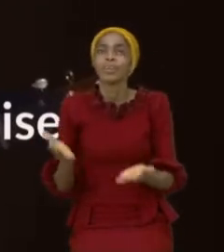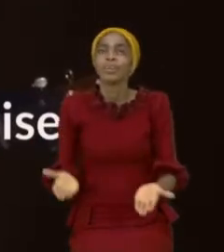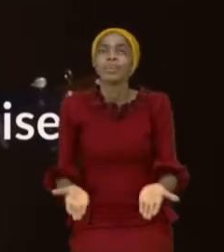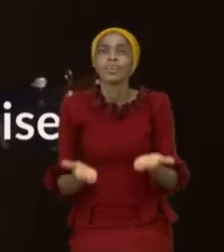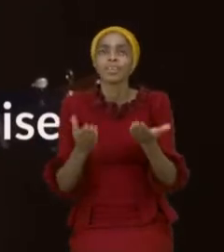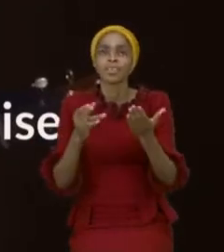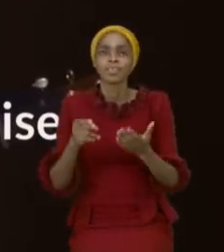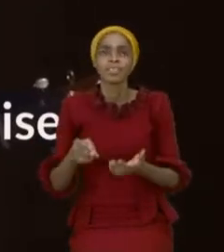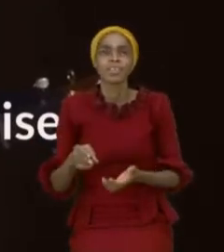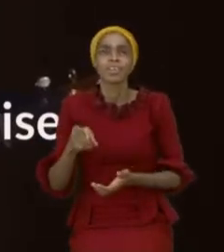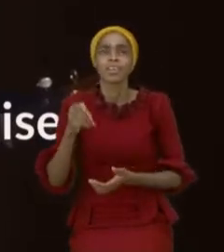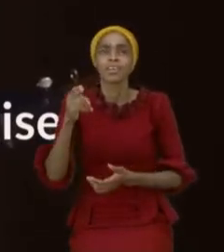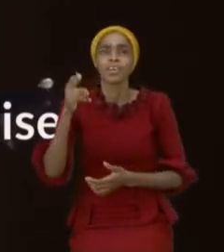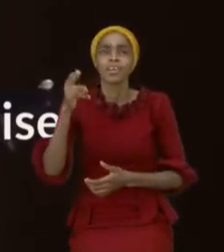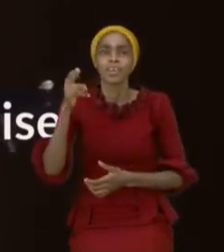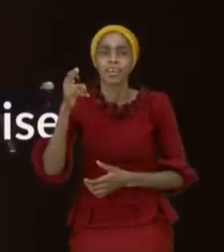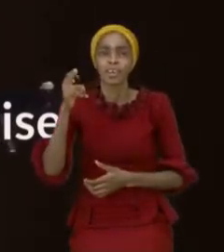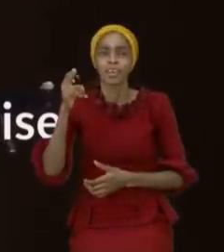lifted